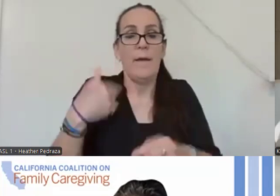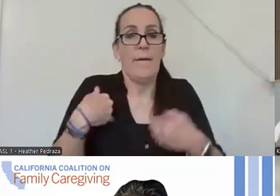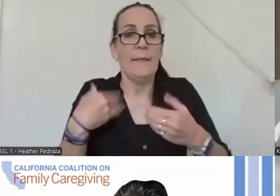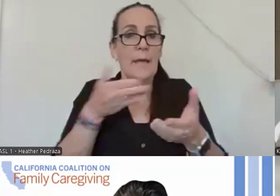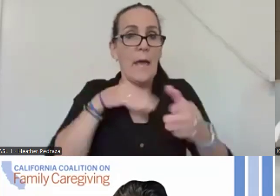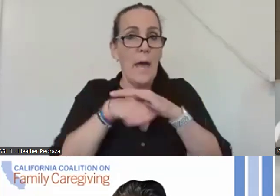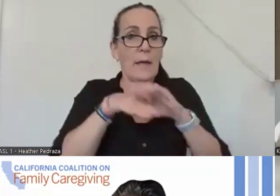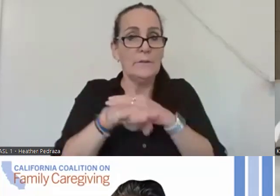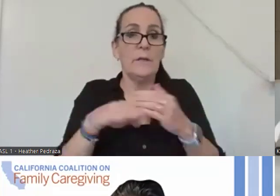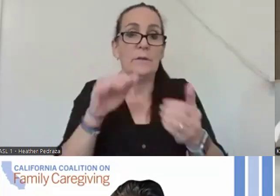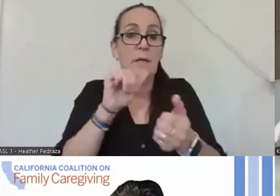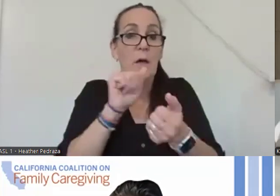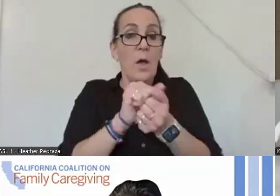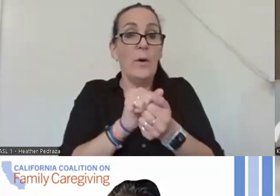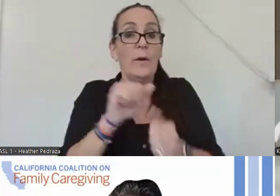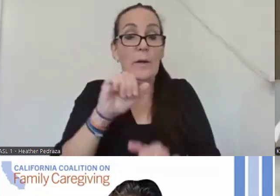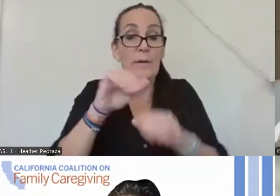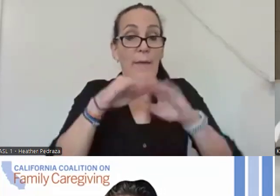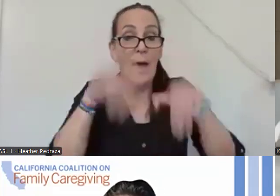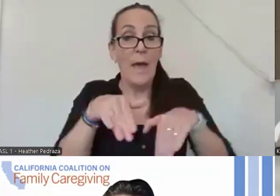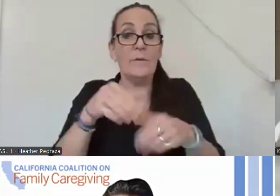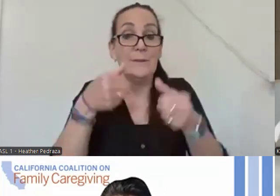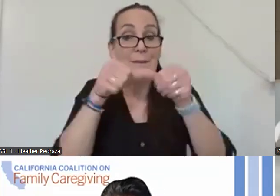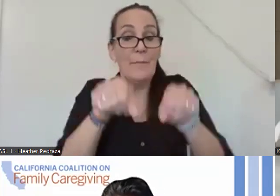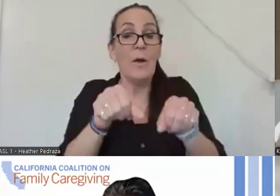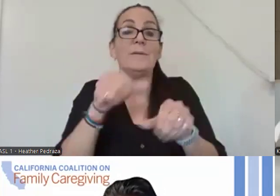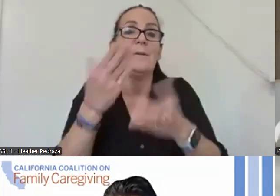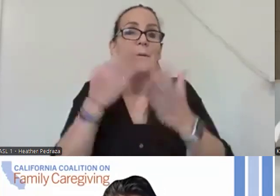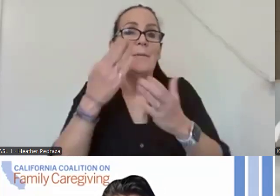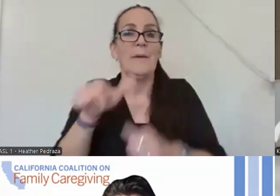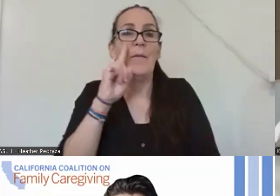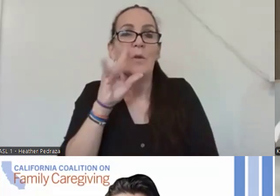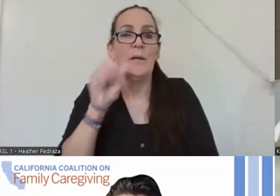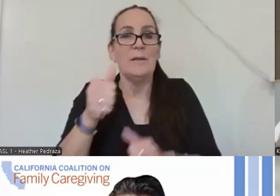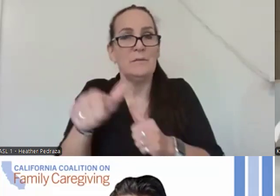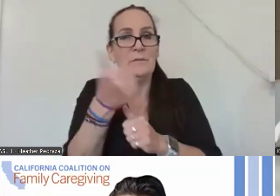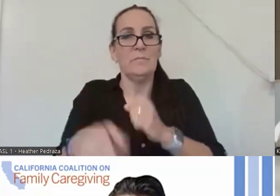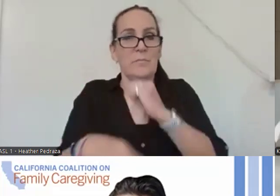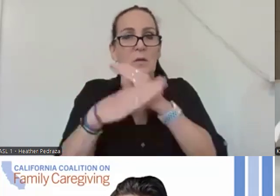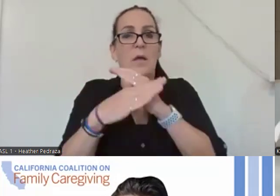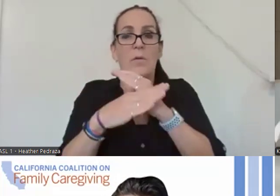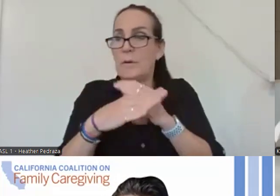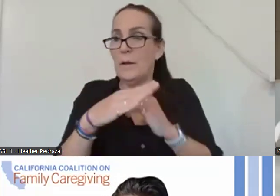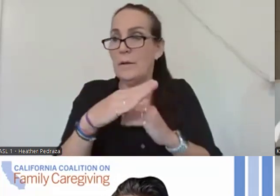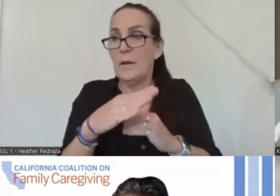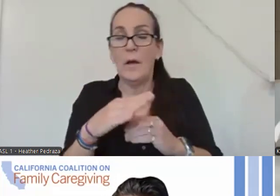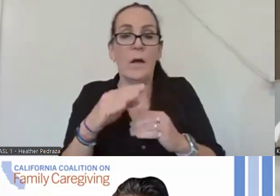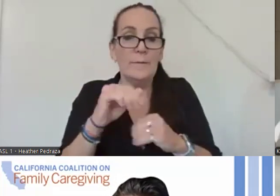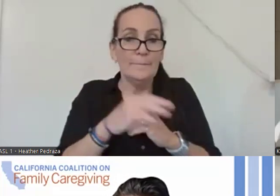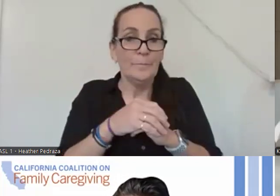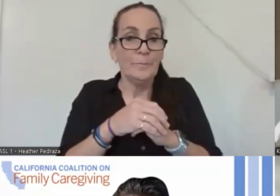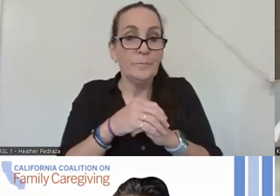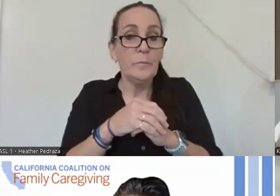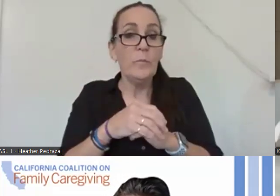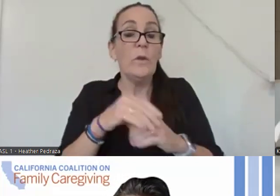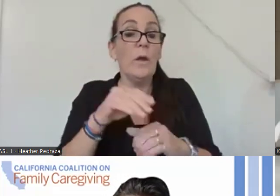housing deposits could be posing yet another barrier to accessing the full suite of housing supports. I'll also